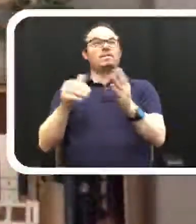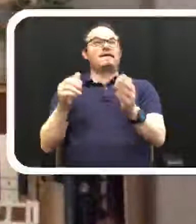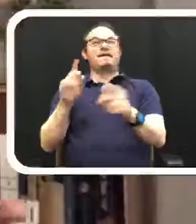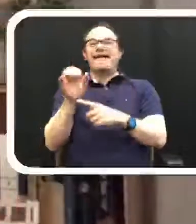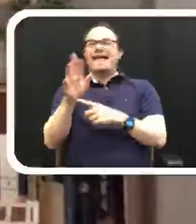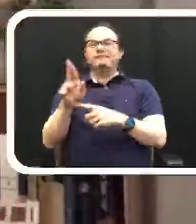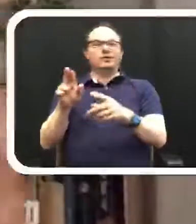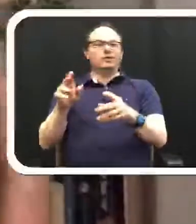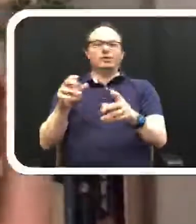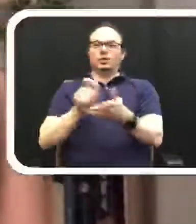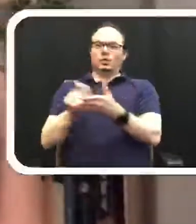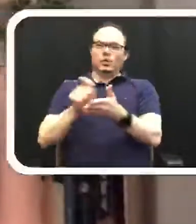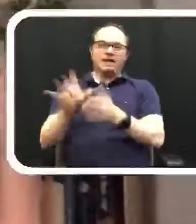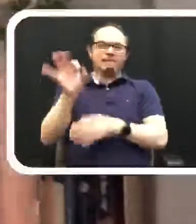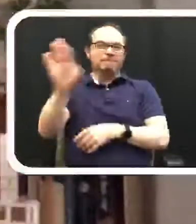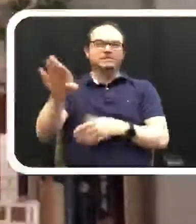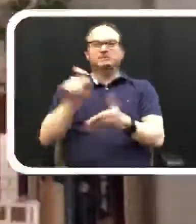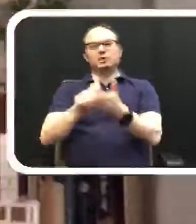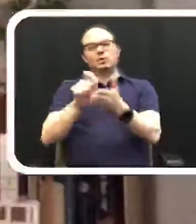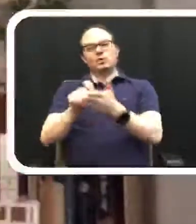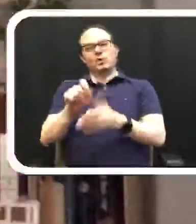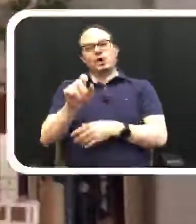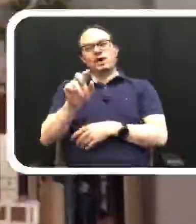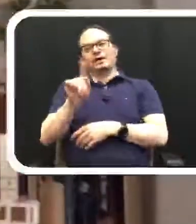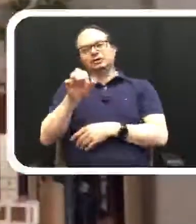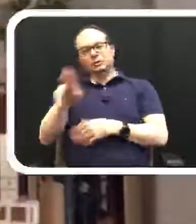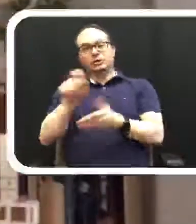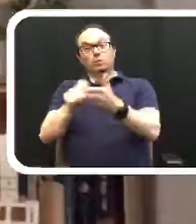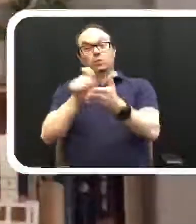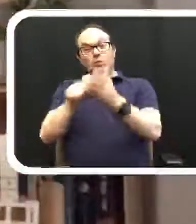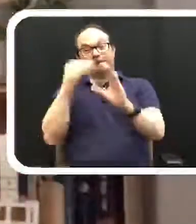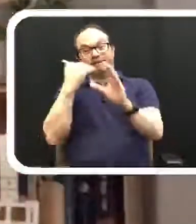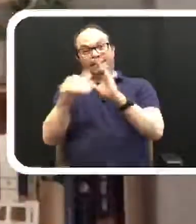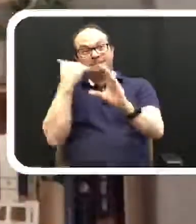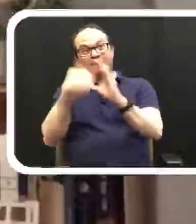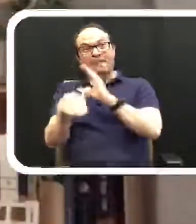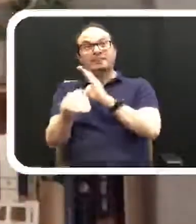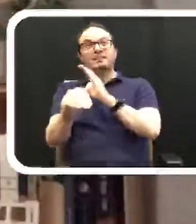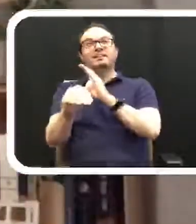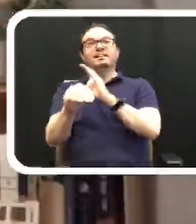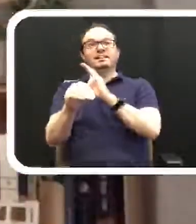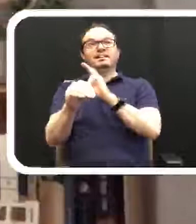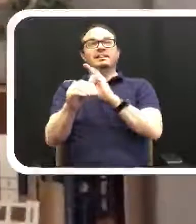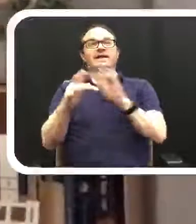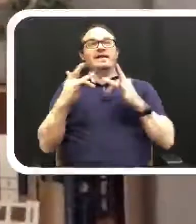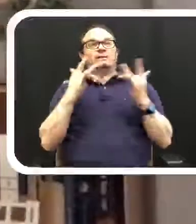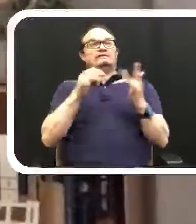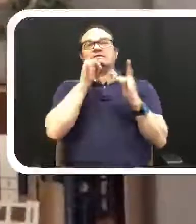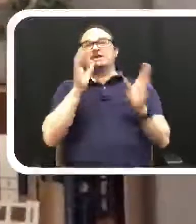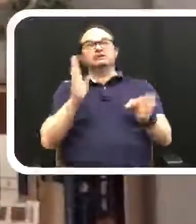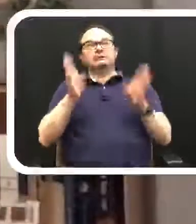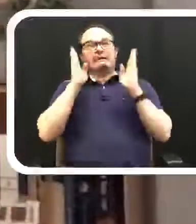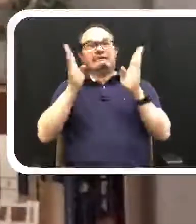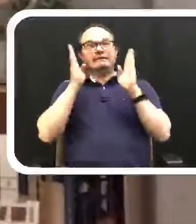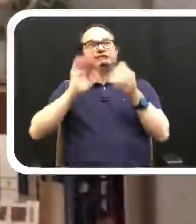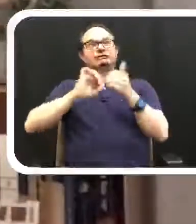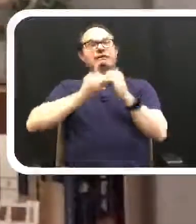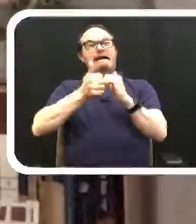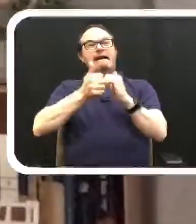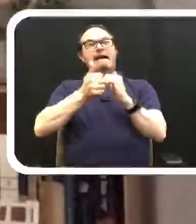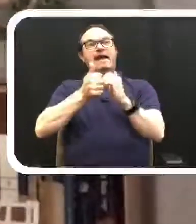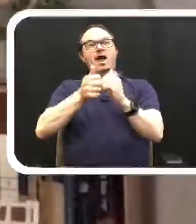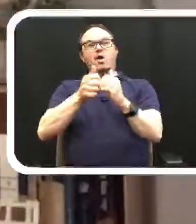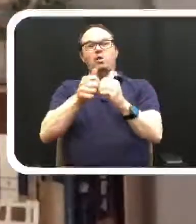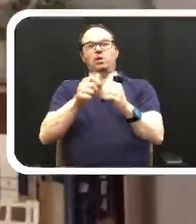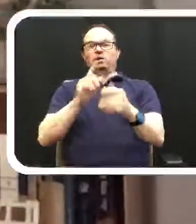ourselves on Facebook, on Twitter. We're writing emails, and we tend not to pay attention to how we're crafting an